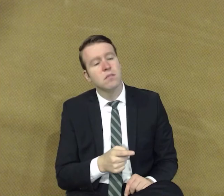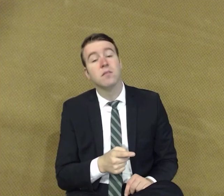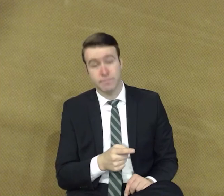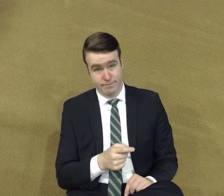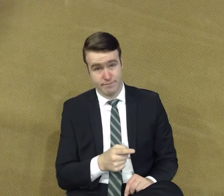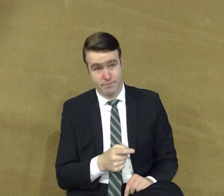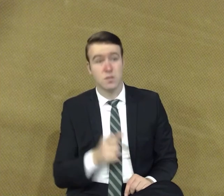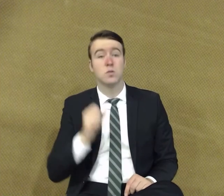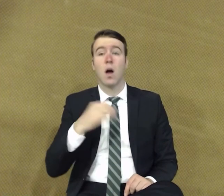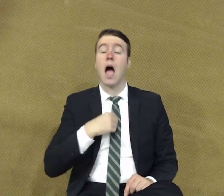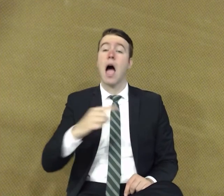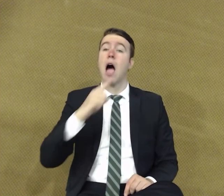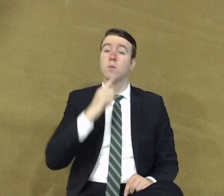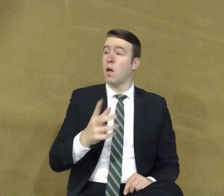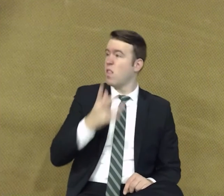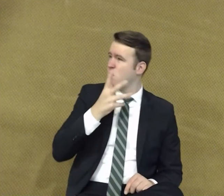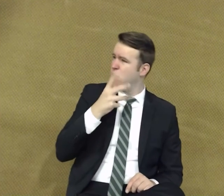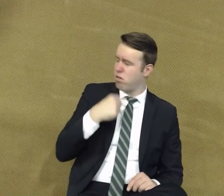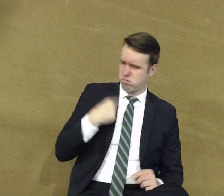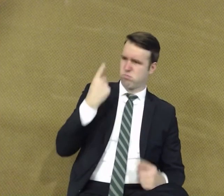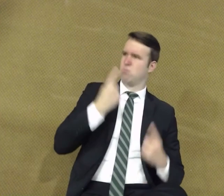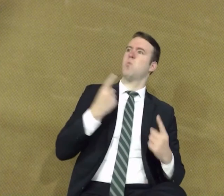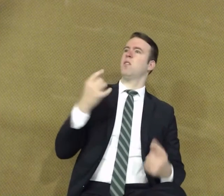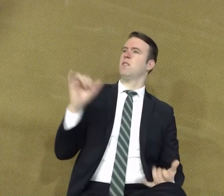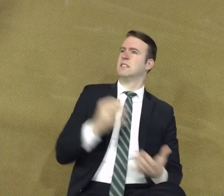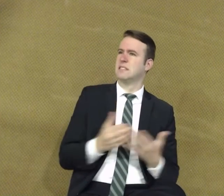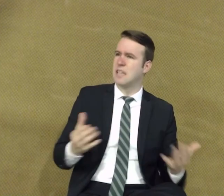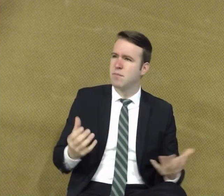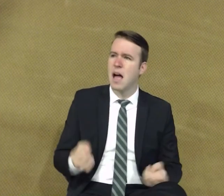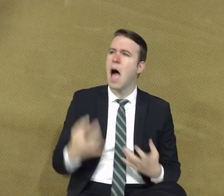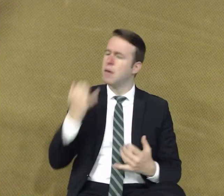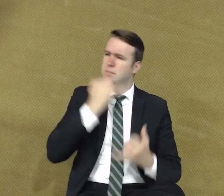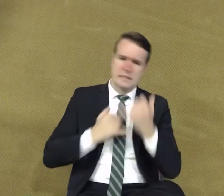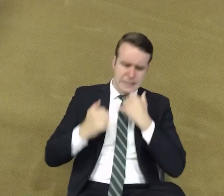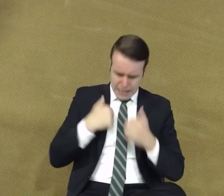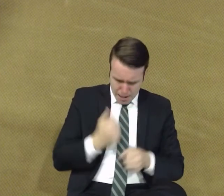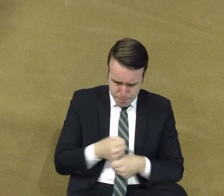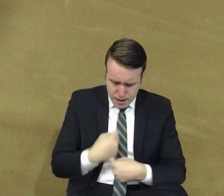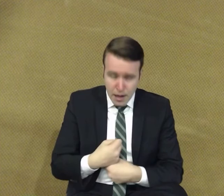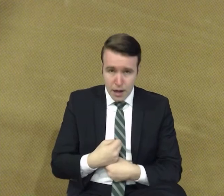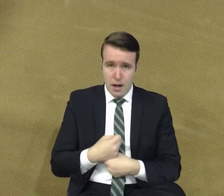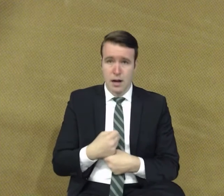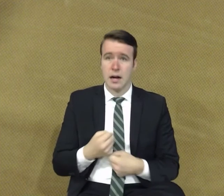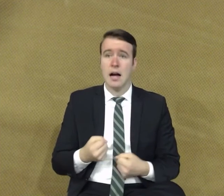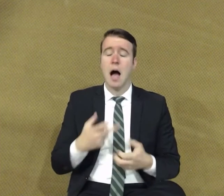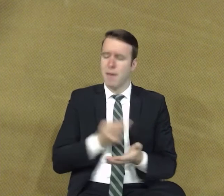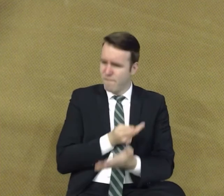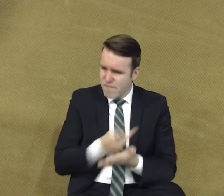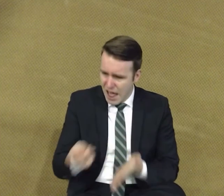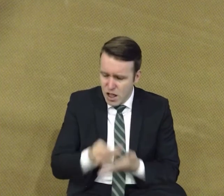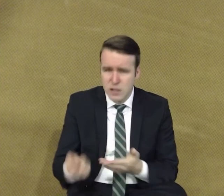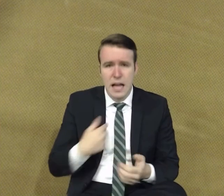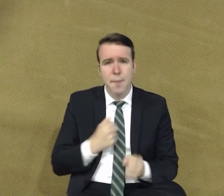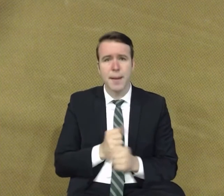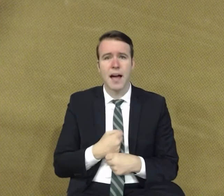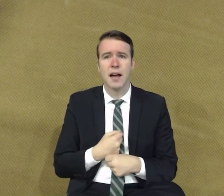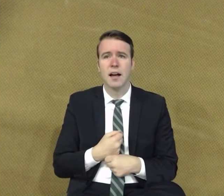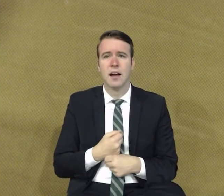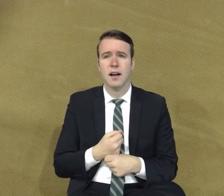And so I'm sure that mother wondered the same thing. How many mistakes did I make? How many failures did I